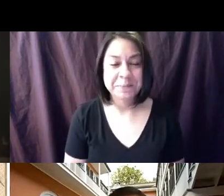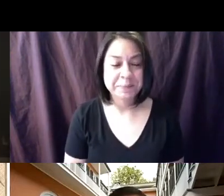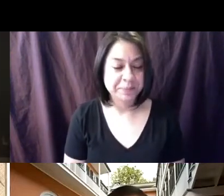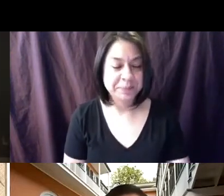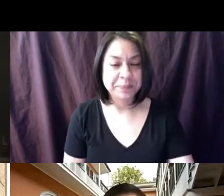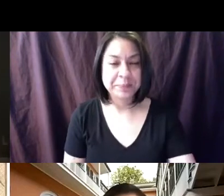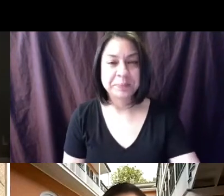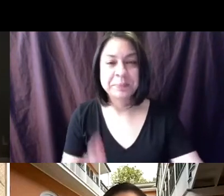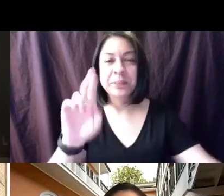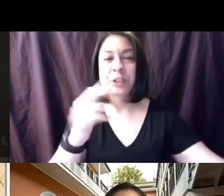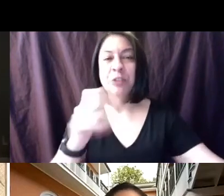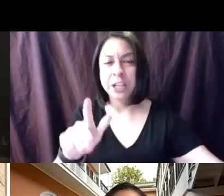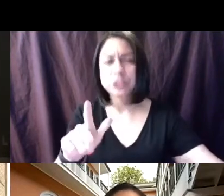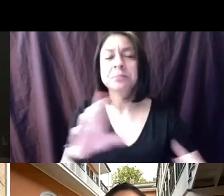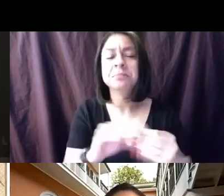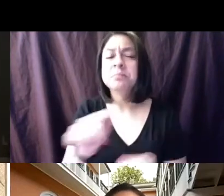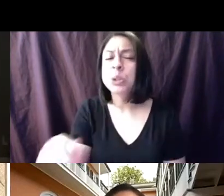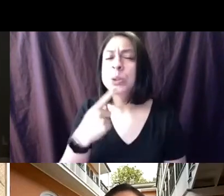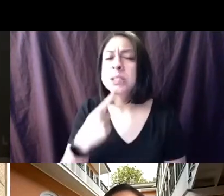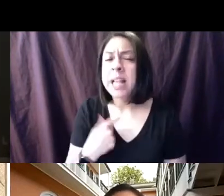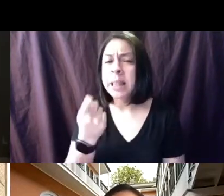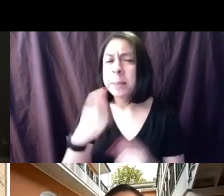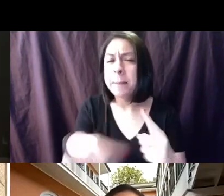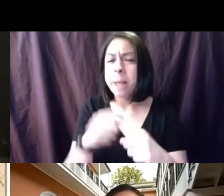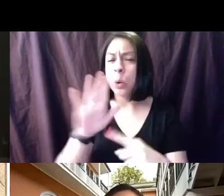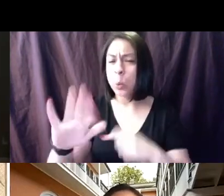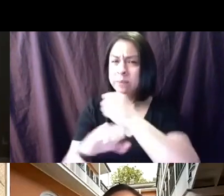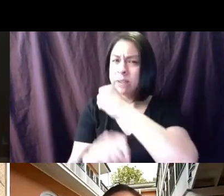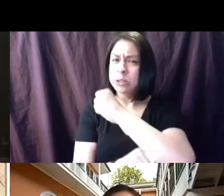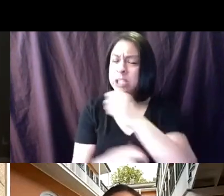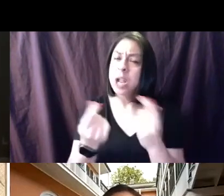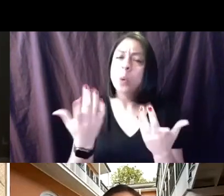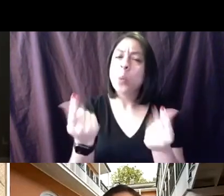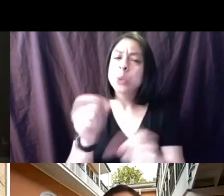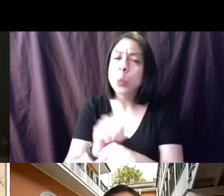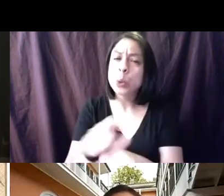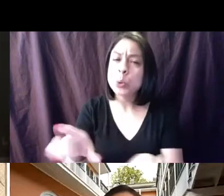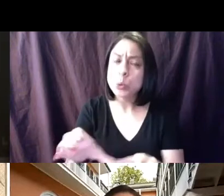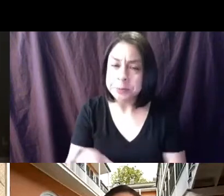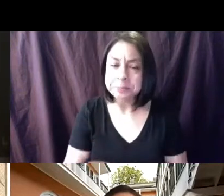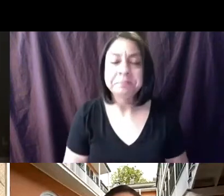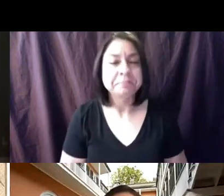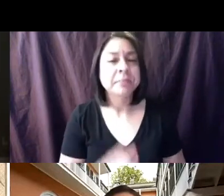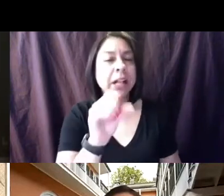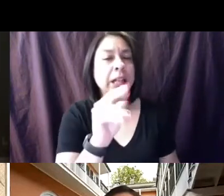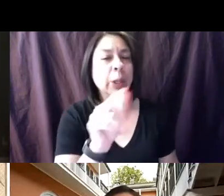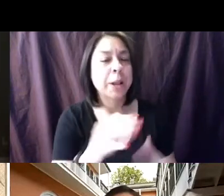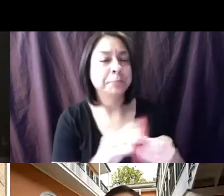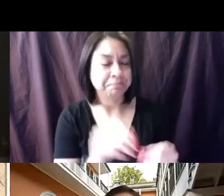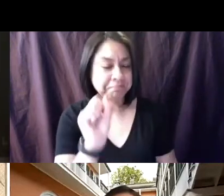And could you tell us a little bit about the foundation and the work that you're doing? Yes. Well, the foundation's been around